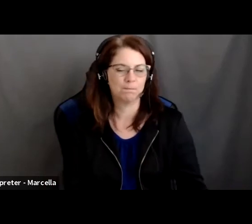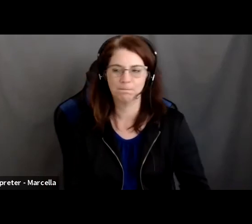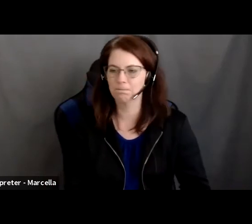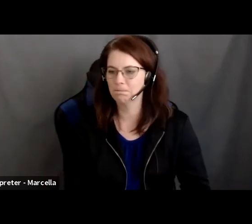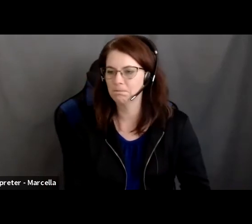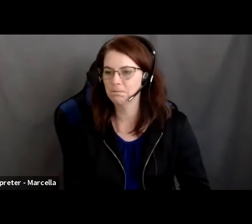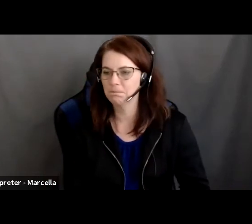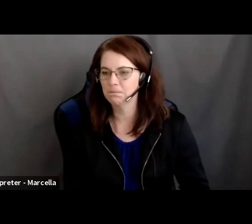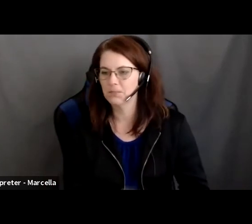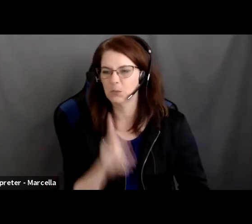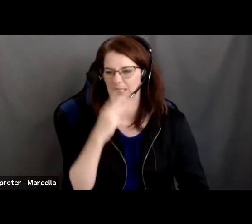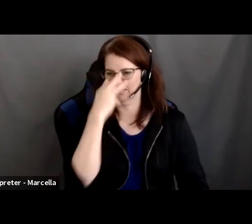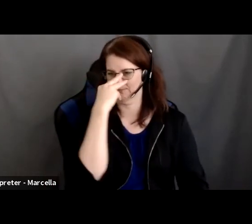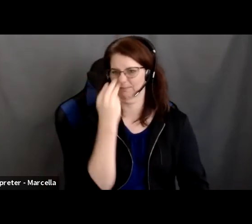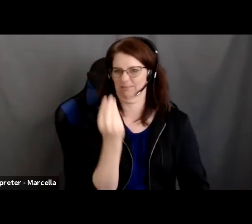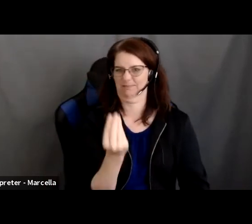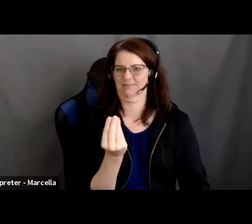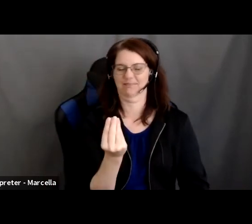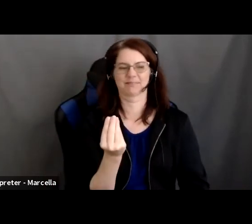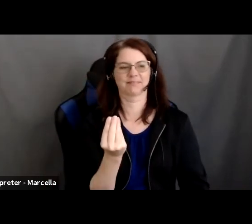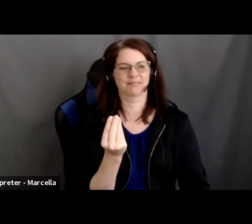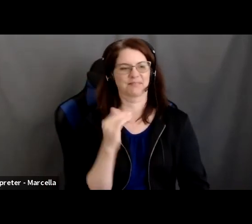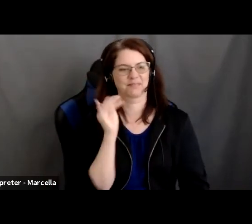especially with that beak.